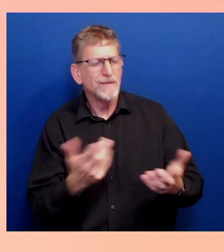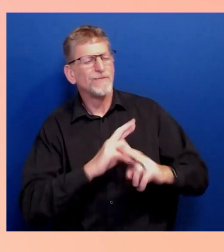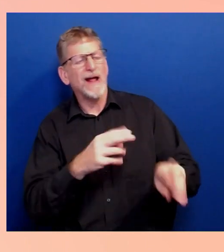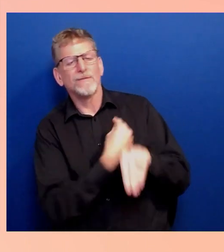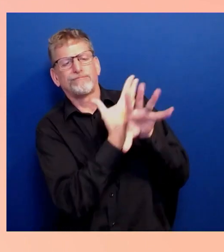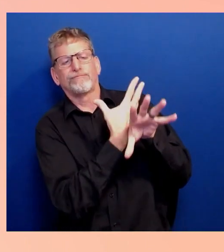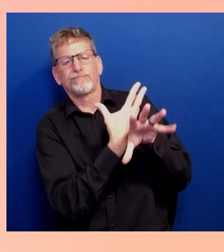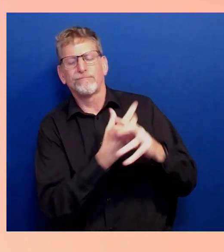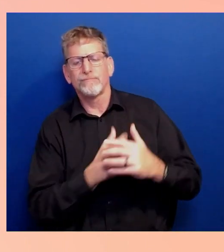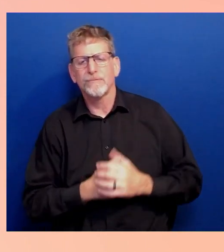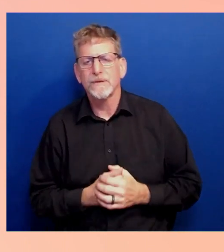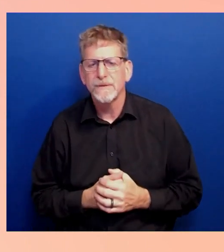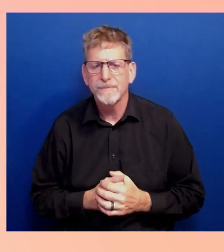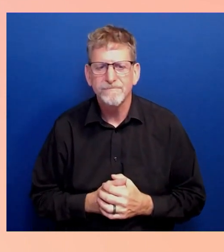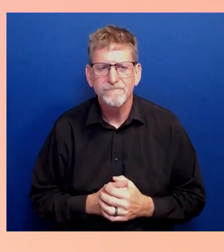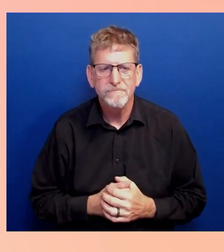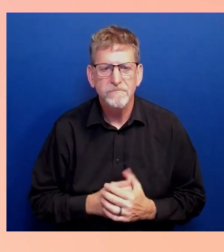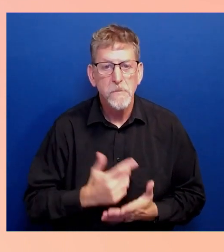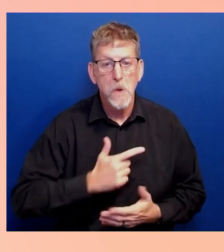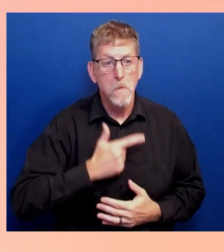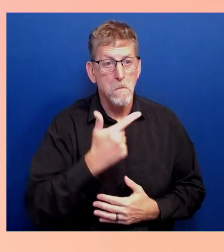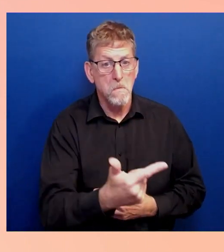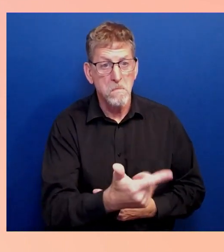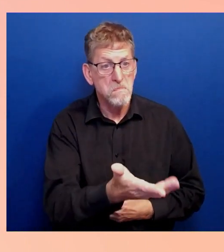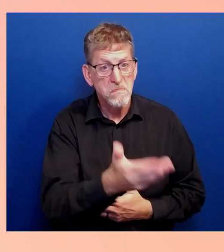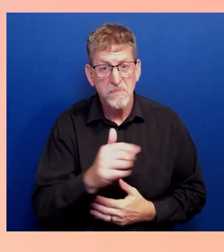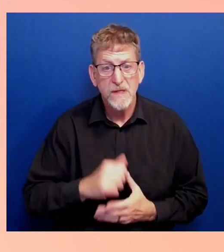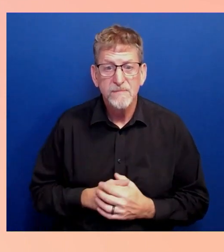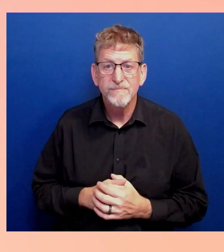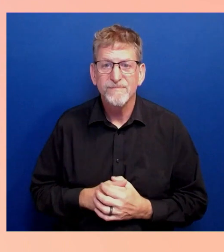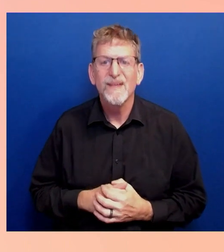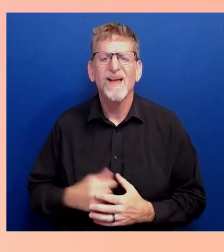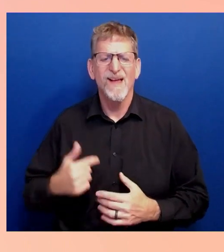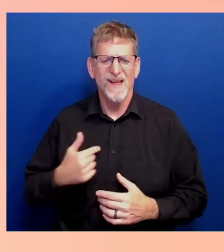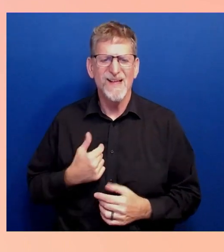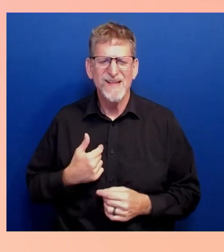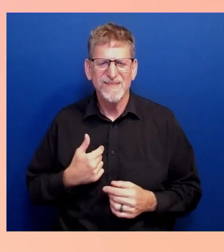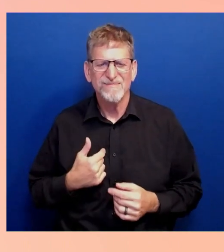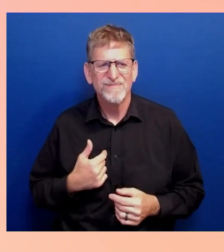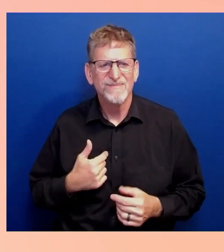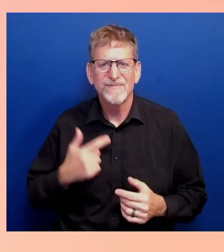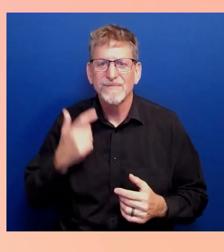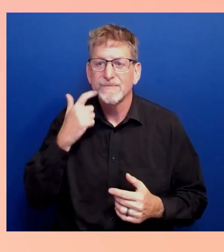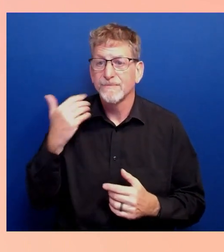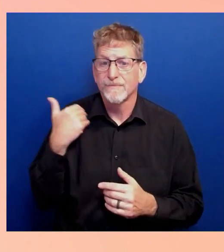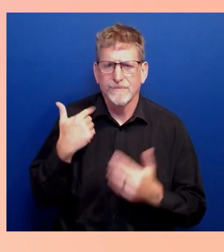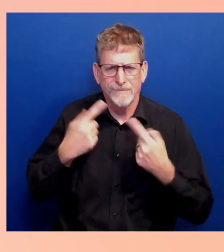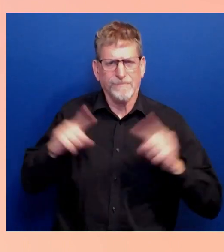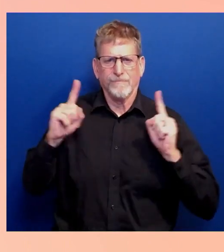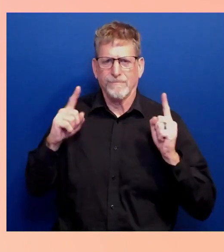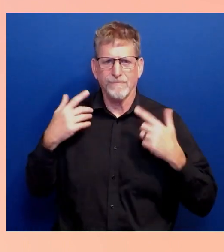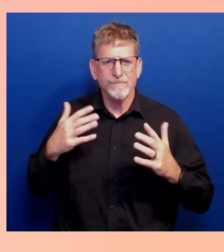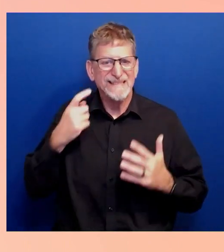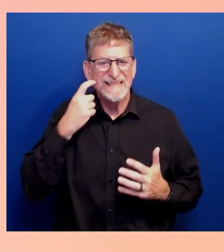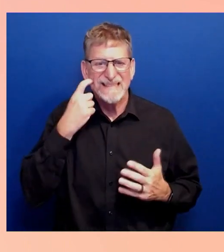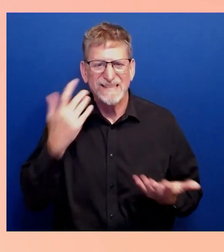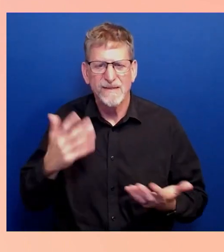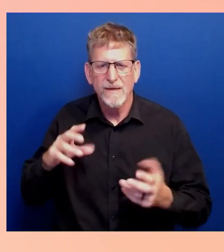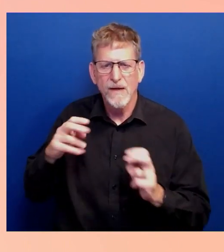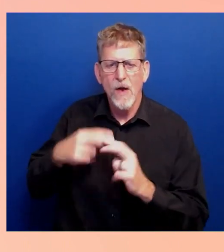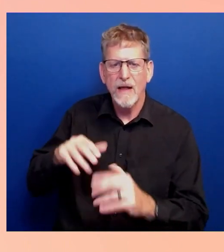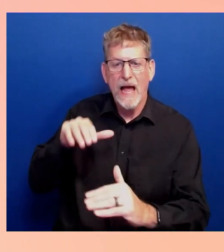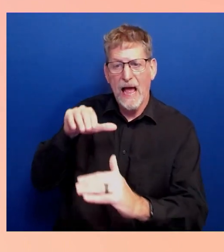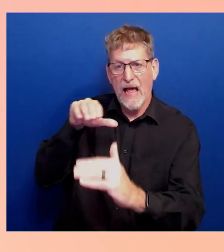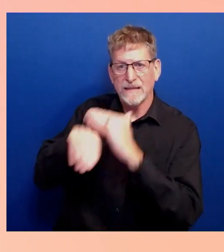had recently was the creation of the so-called Accessible EU Center. Basically,